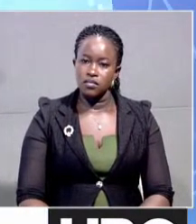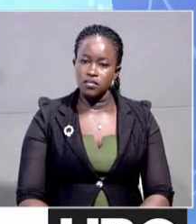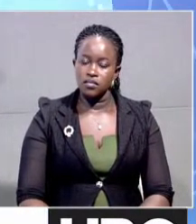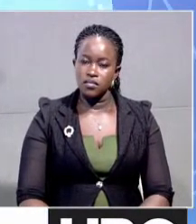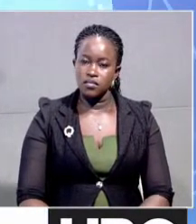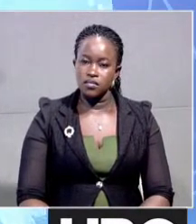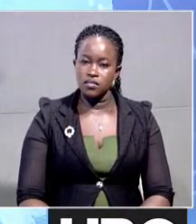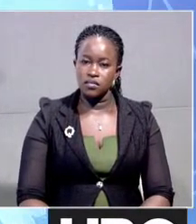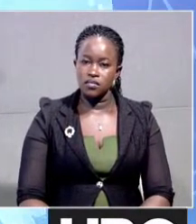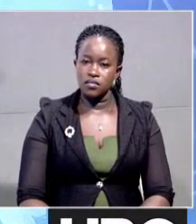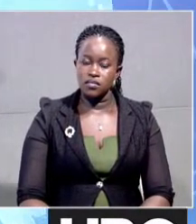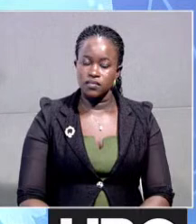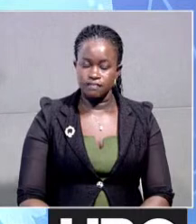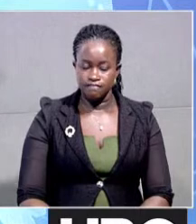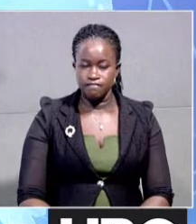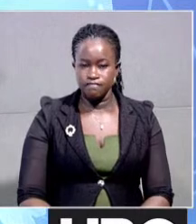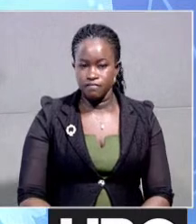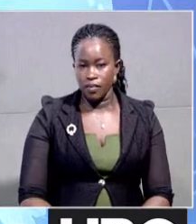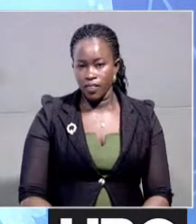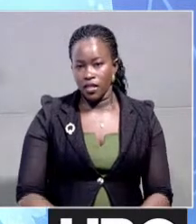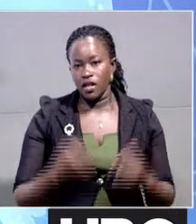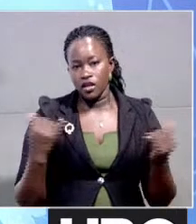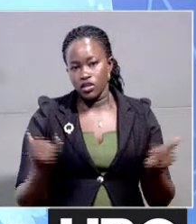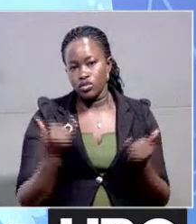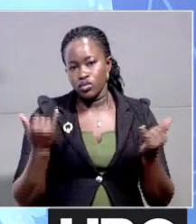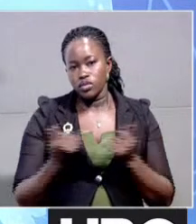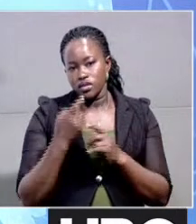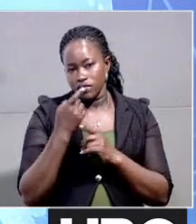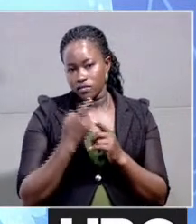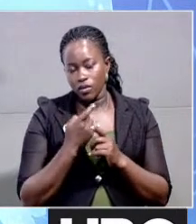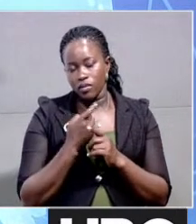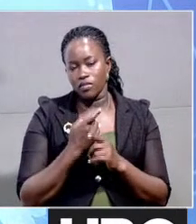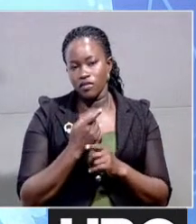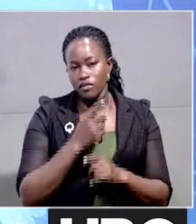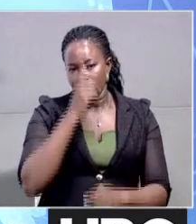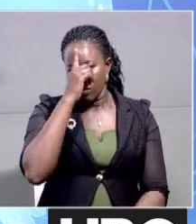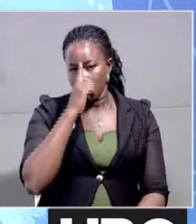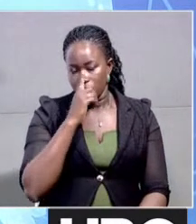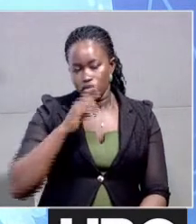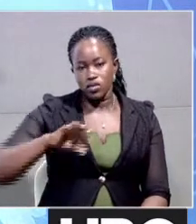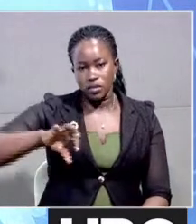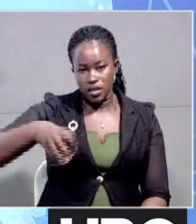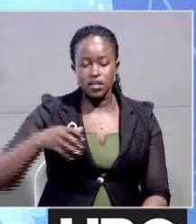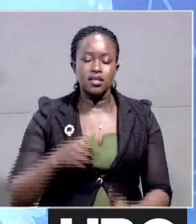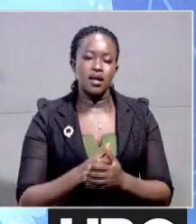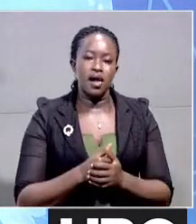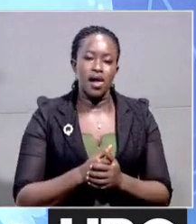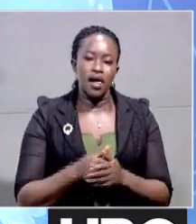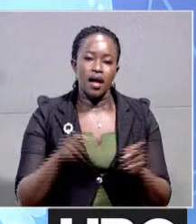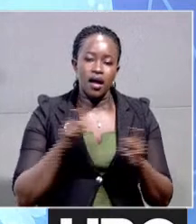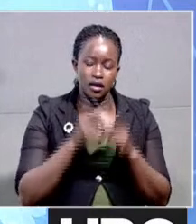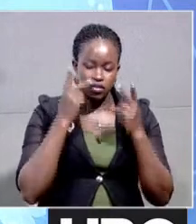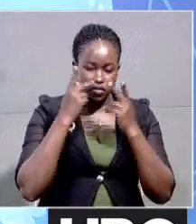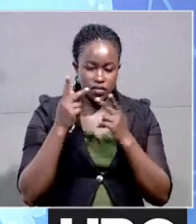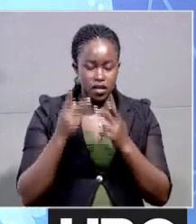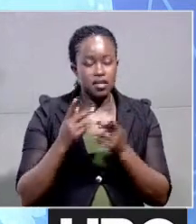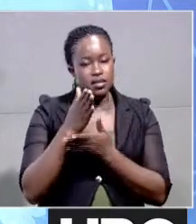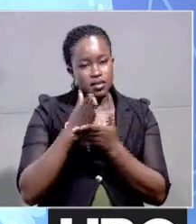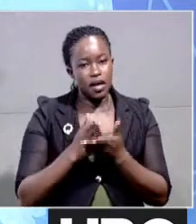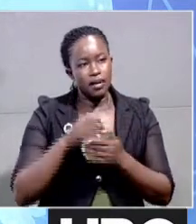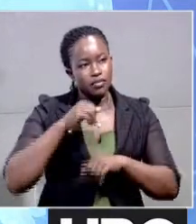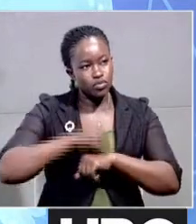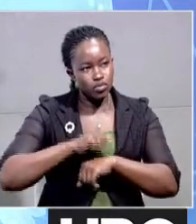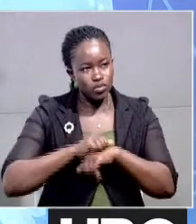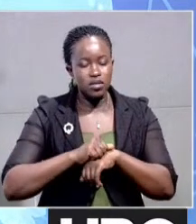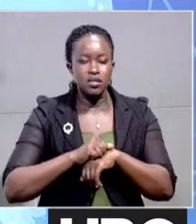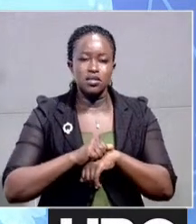And it's That is some news from Fort Portal City. And of course, as you've seen, some schools,